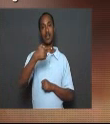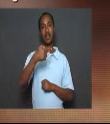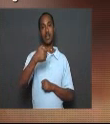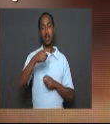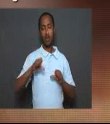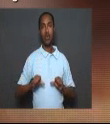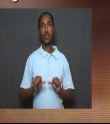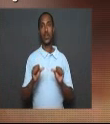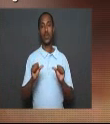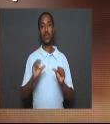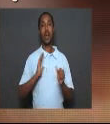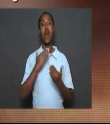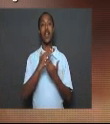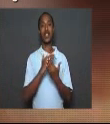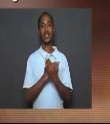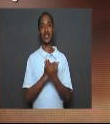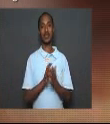us continue with our lesson.